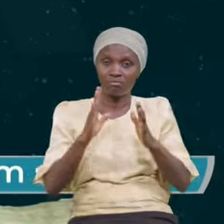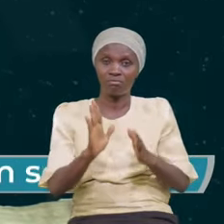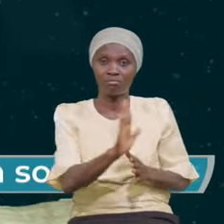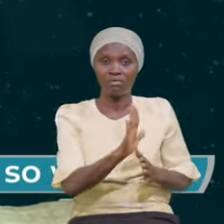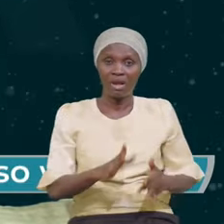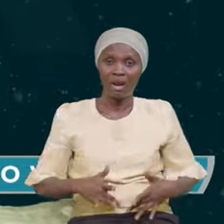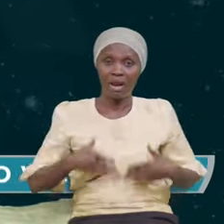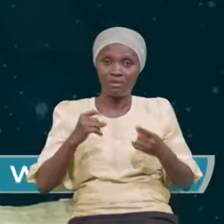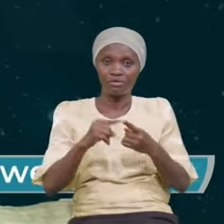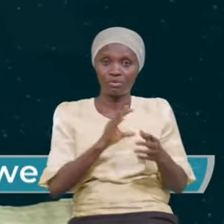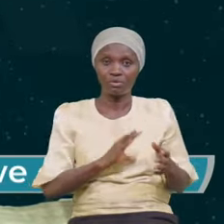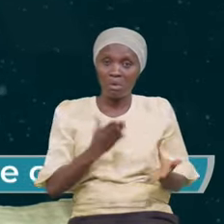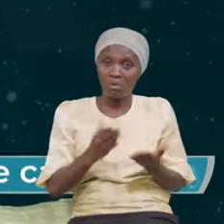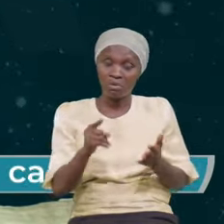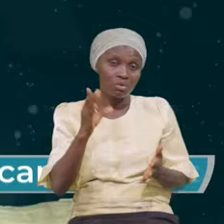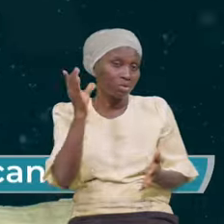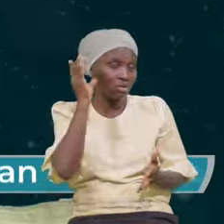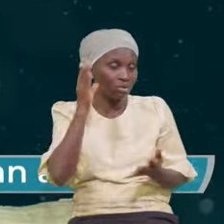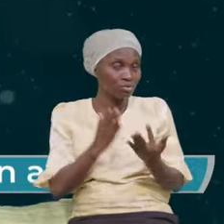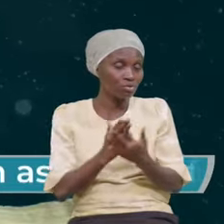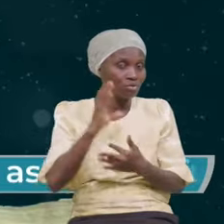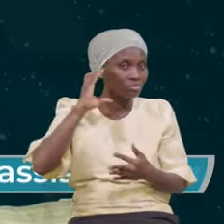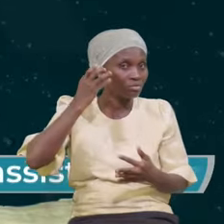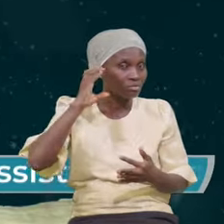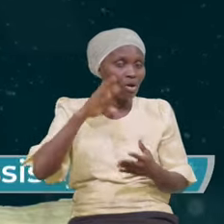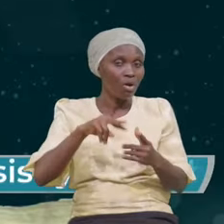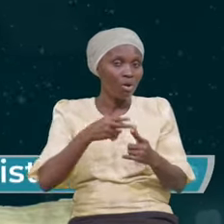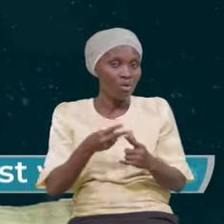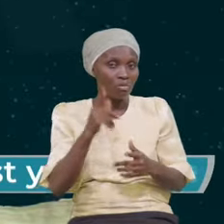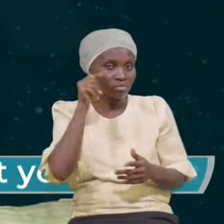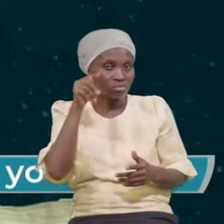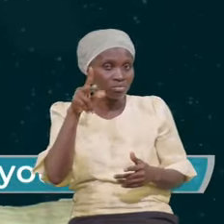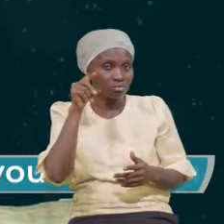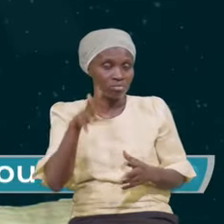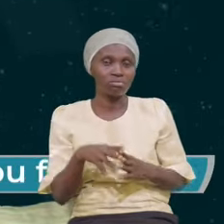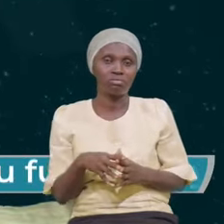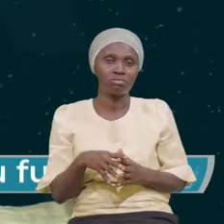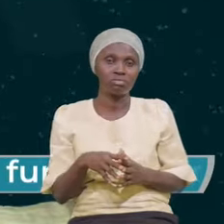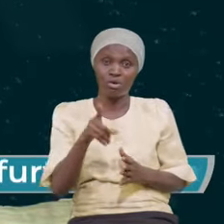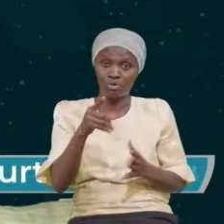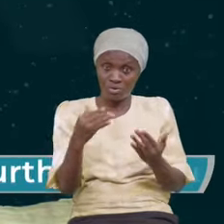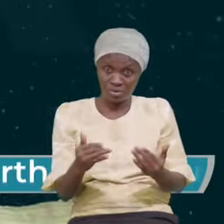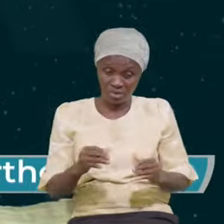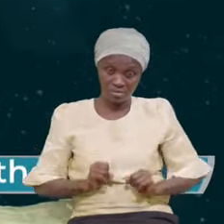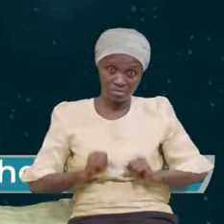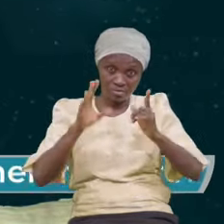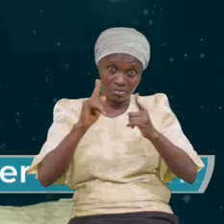via radio or television and you just gave your life to Christ send your